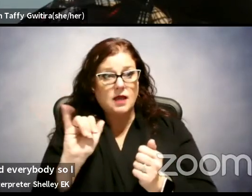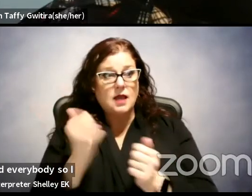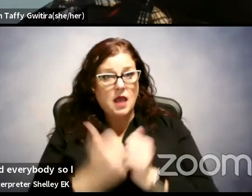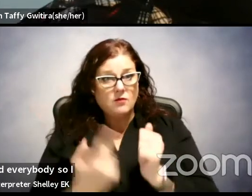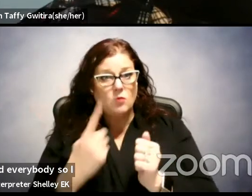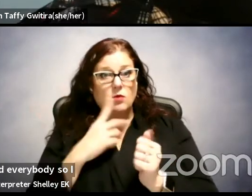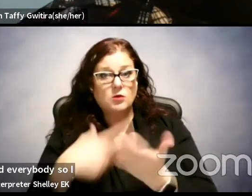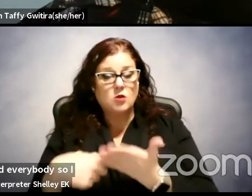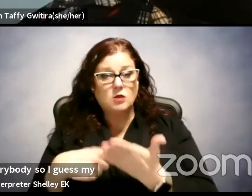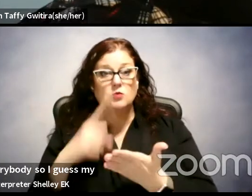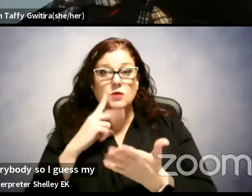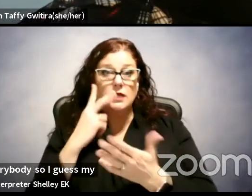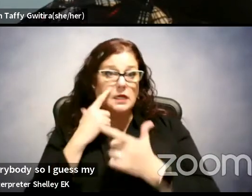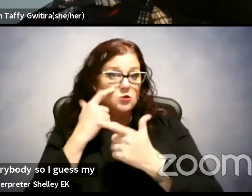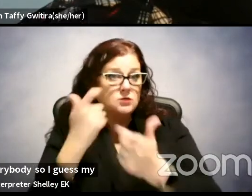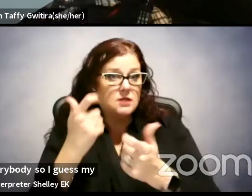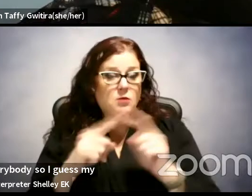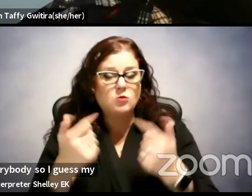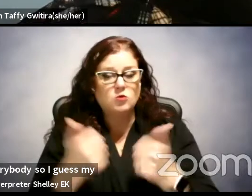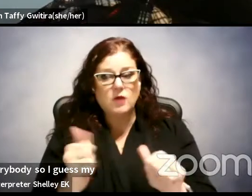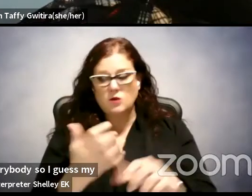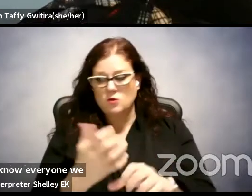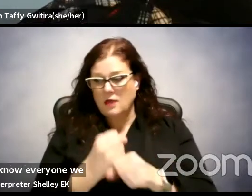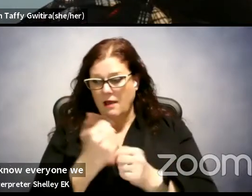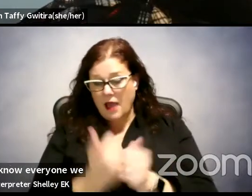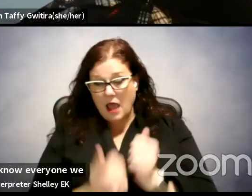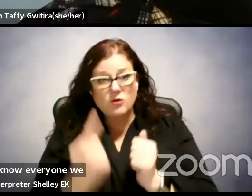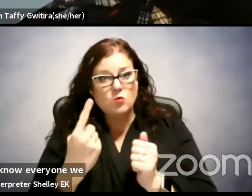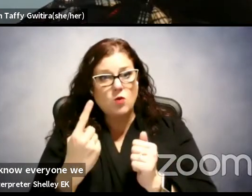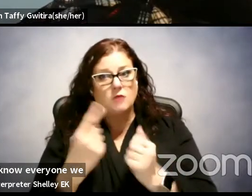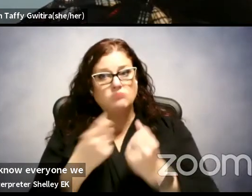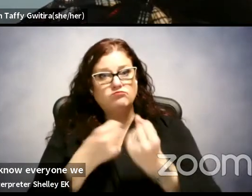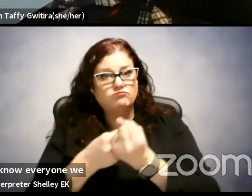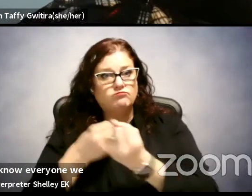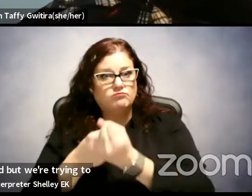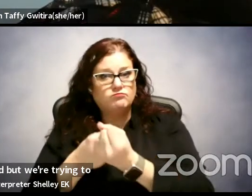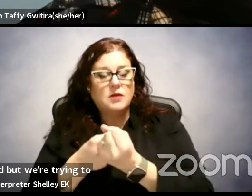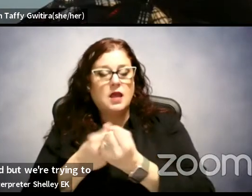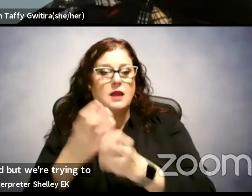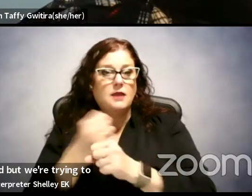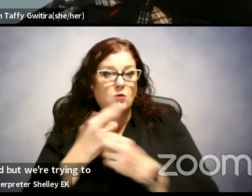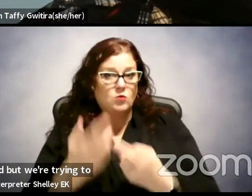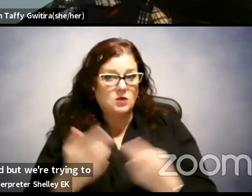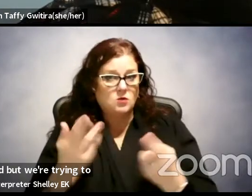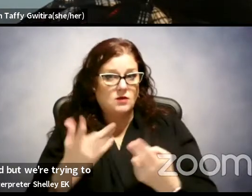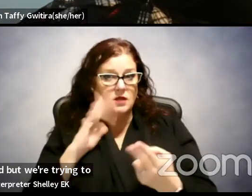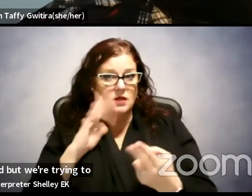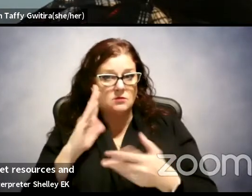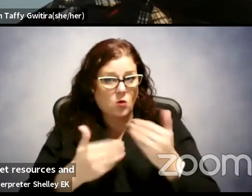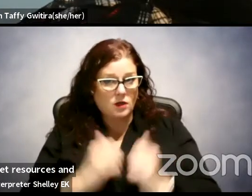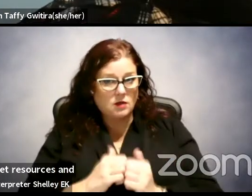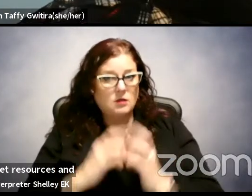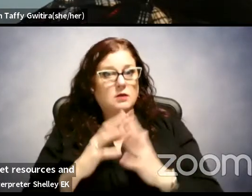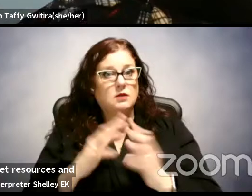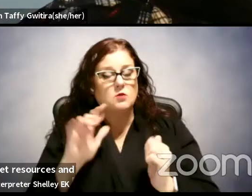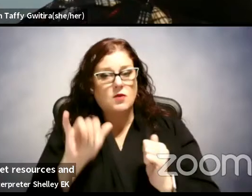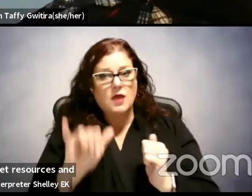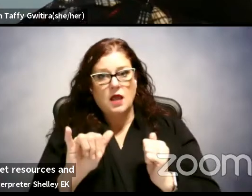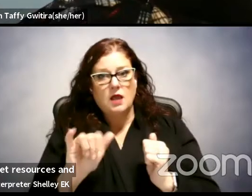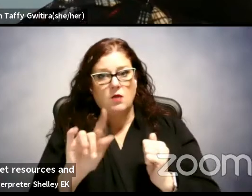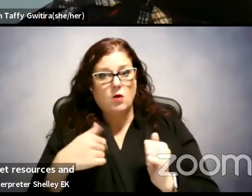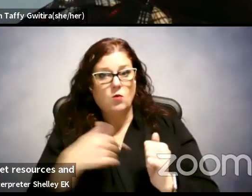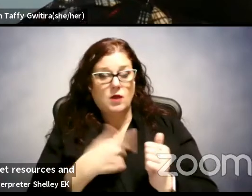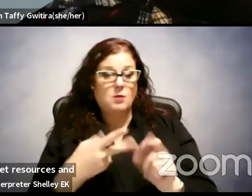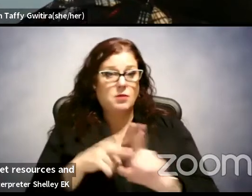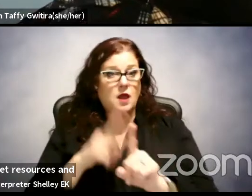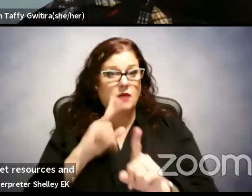talk to, they're really interested, but we're trying to get everyone on board and get resources and stuff going so that one, we can apply